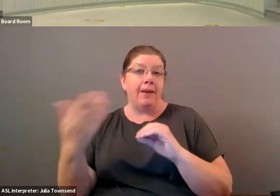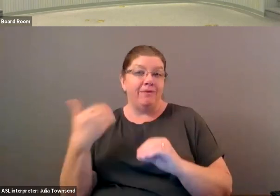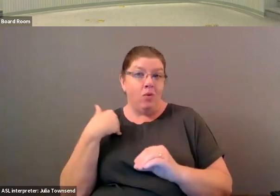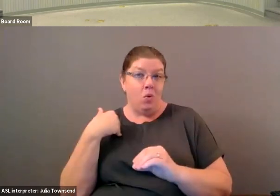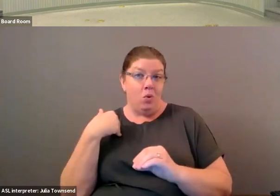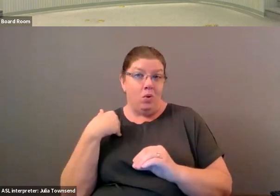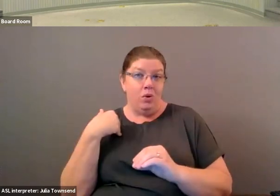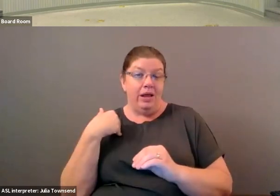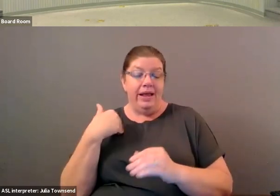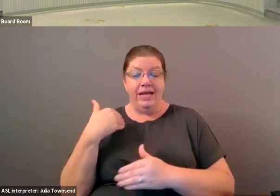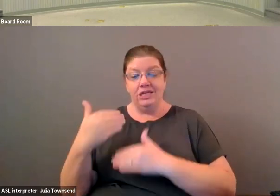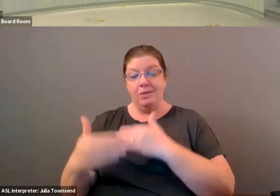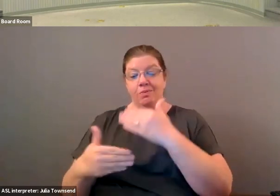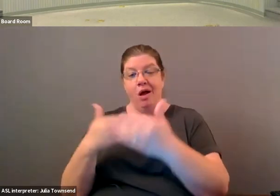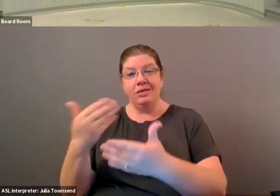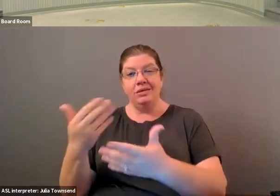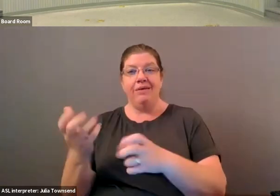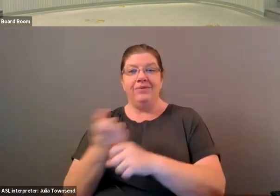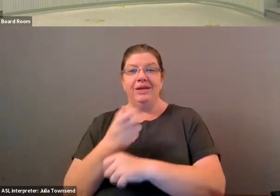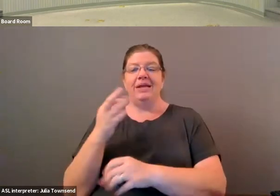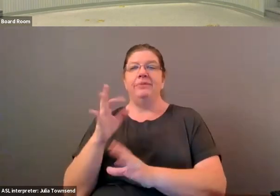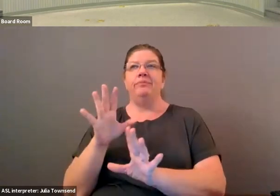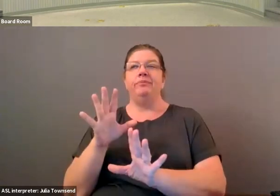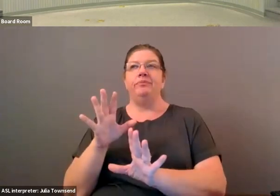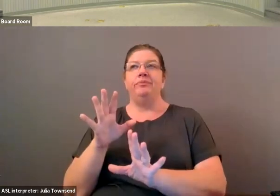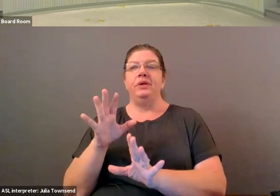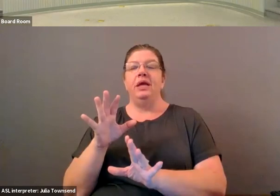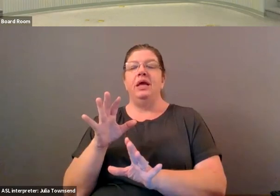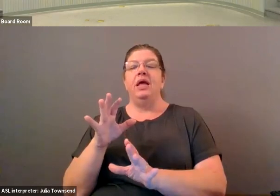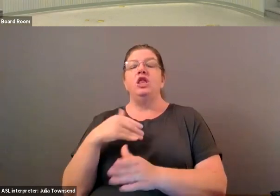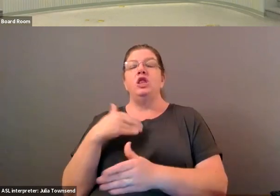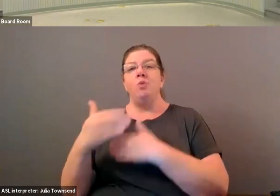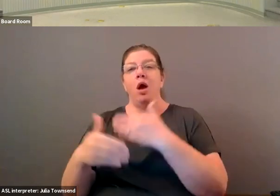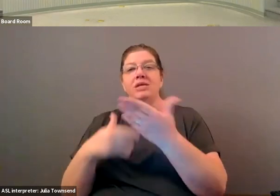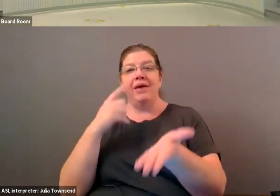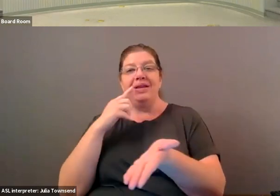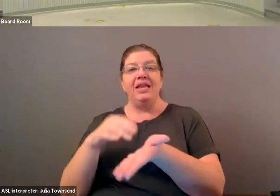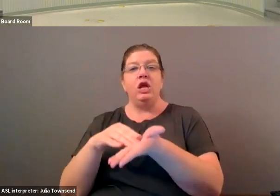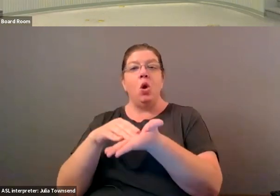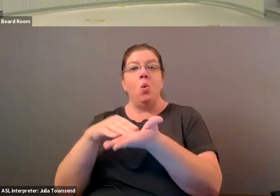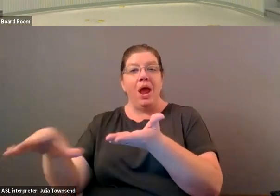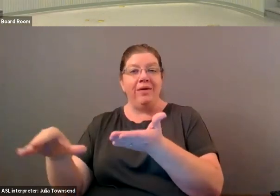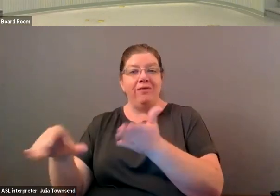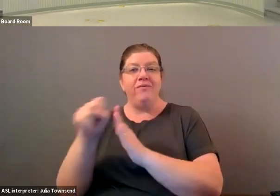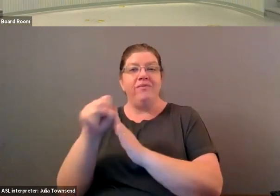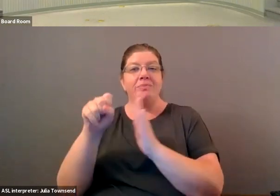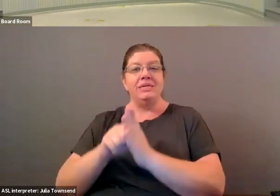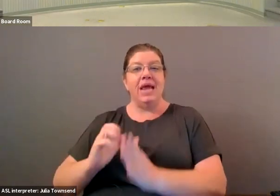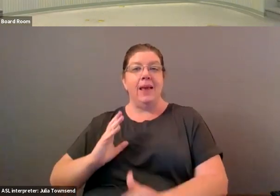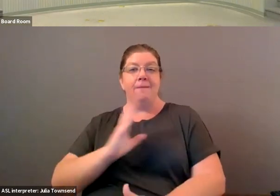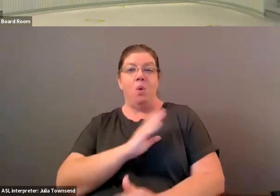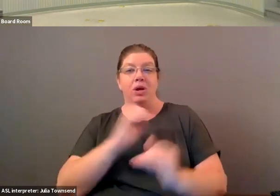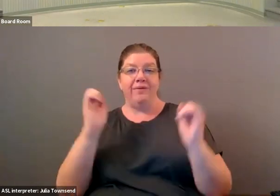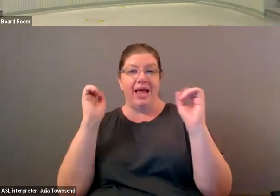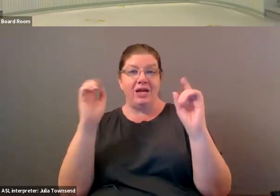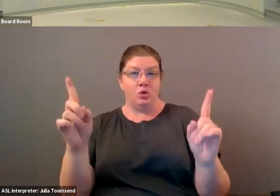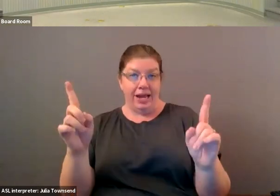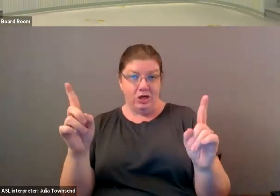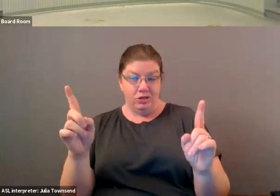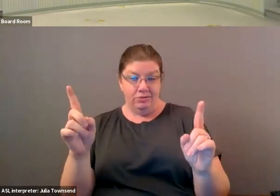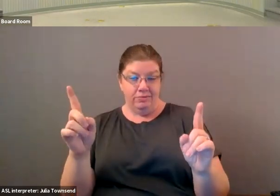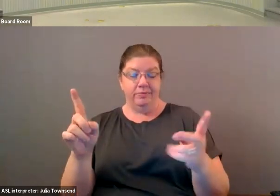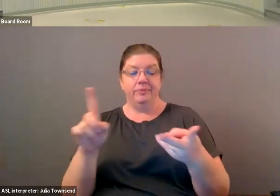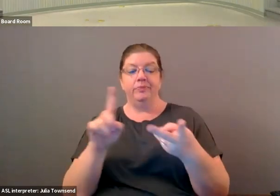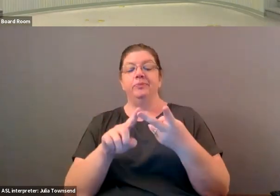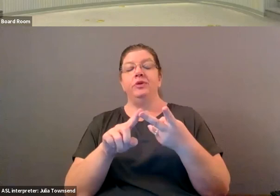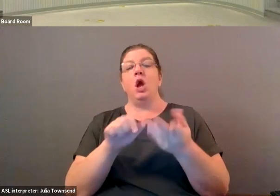the process of getting an election, or excuse me, getting a waiver from the State Board of Education and removing the